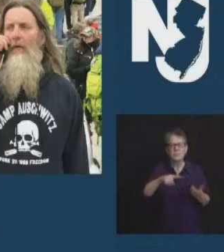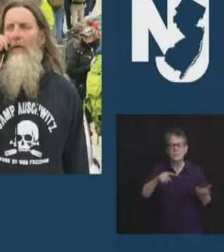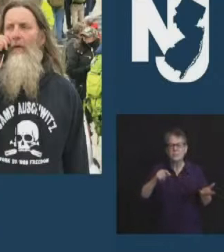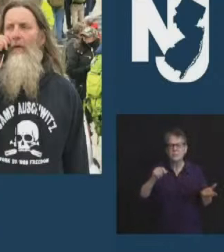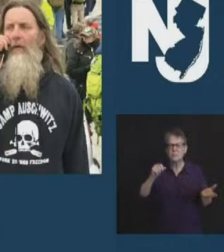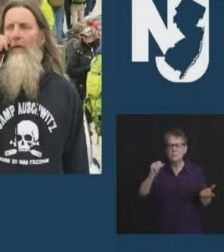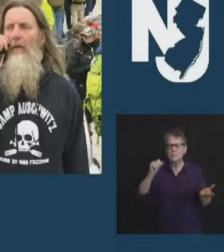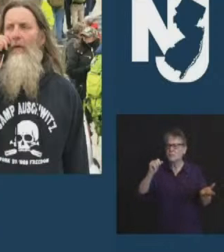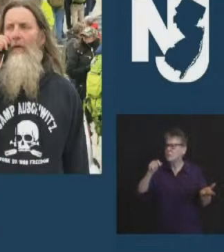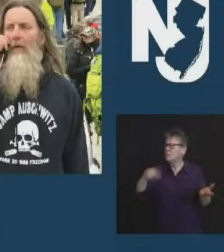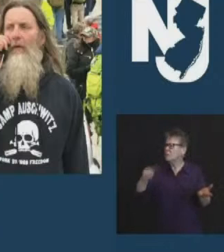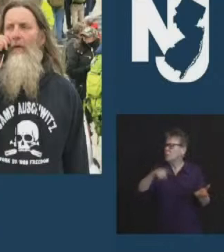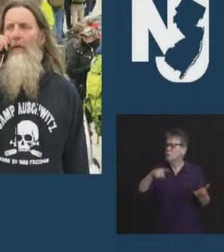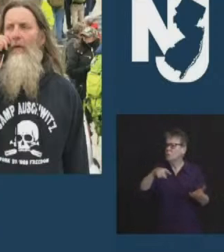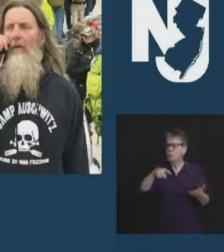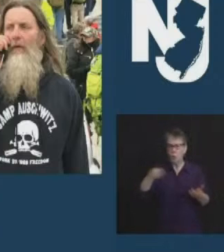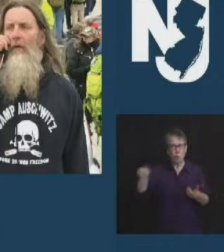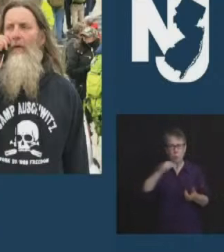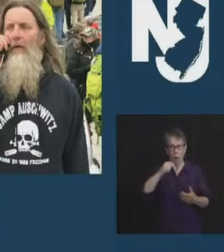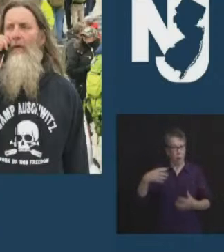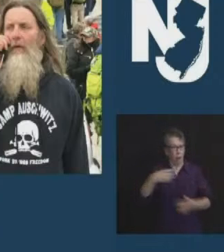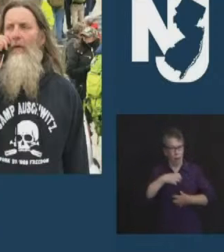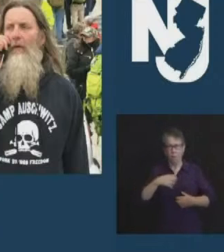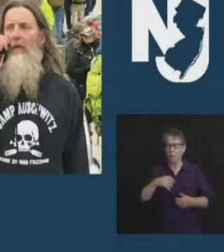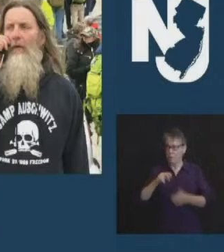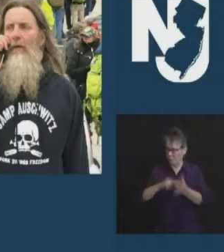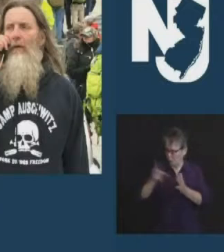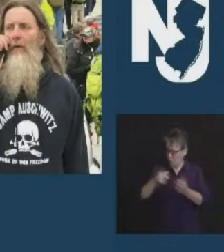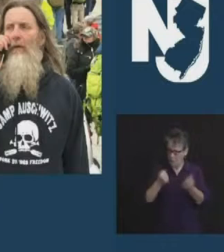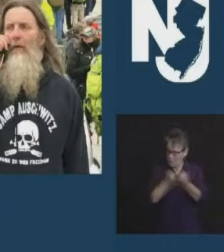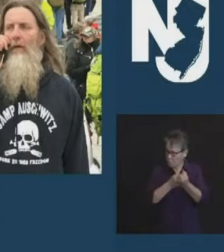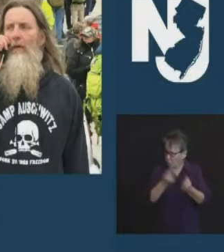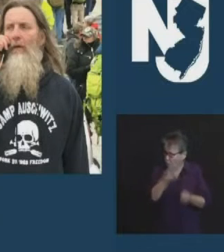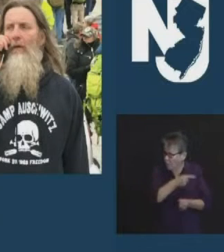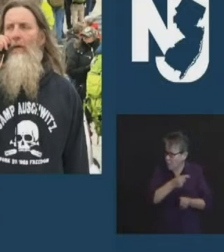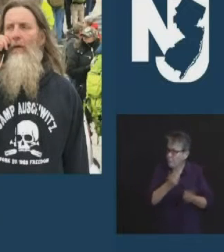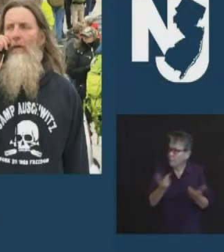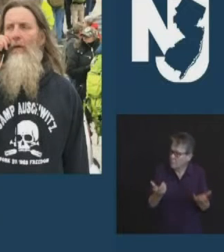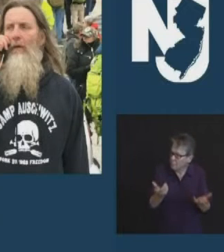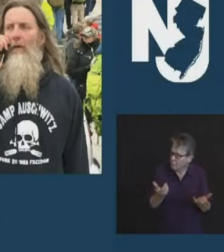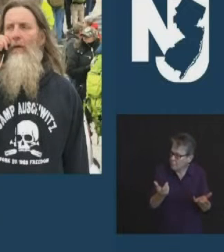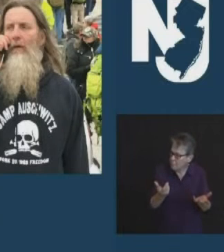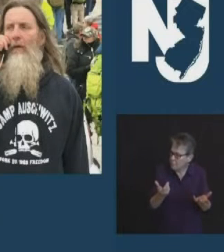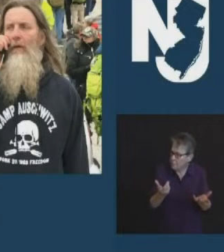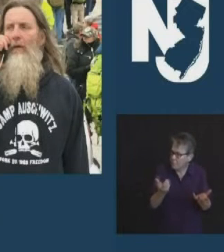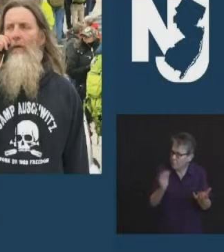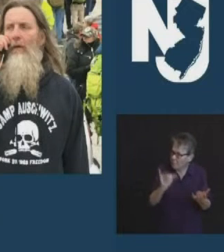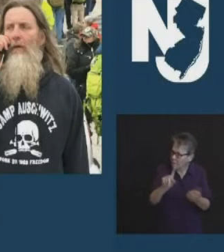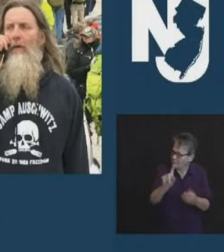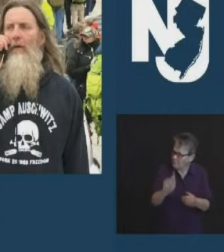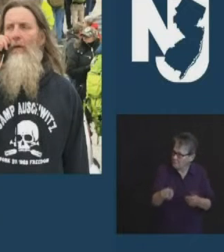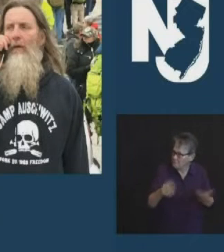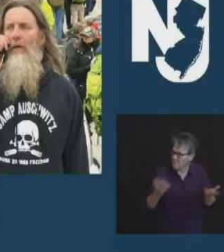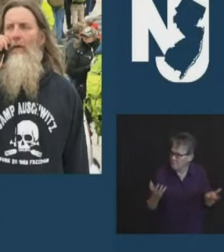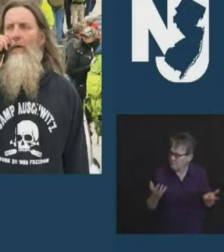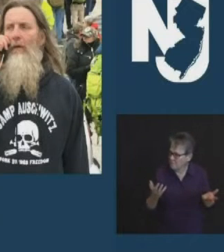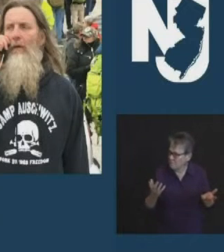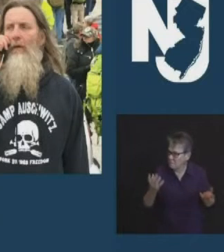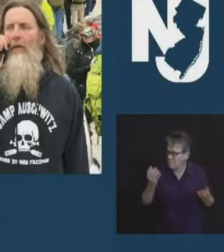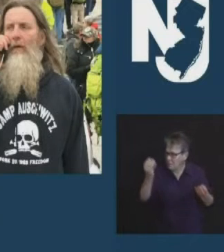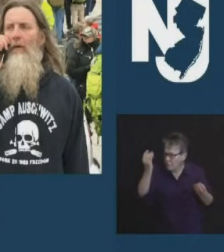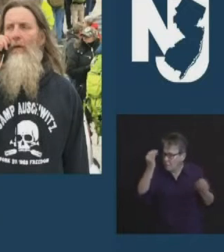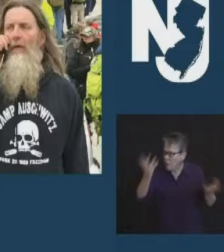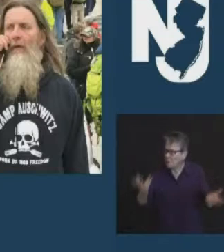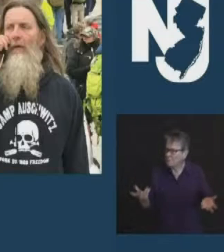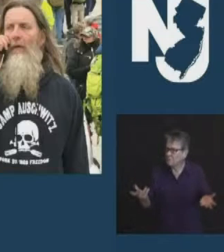is what you are telegraphing to the world that you're okay with representing. These are images from the most violent and radical fringes of the